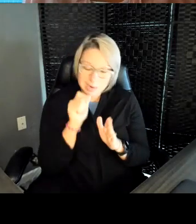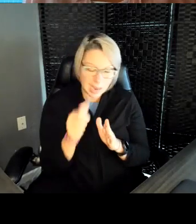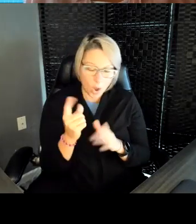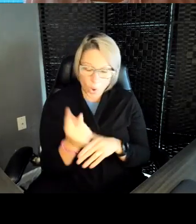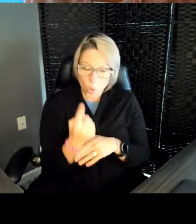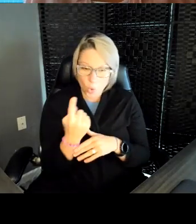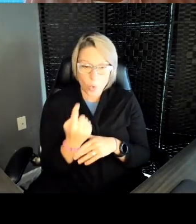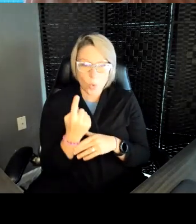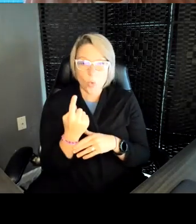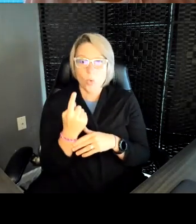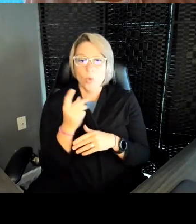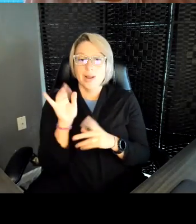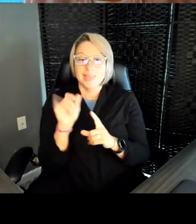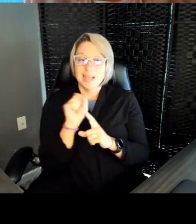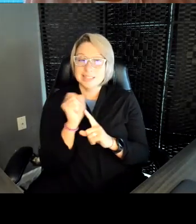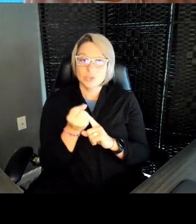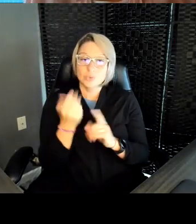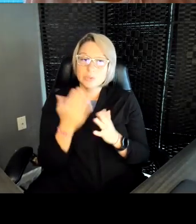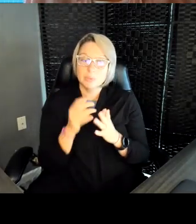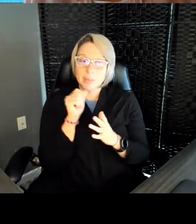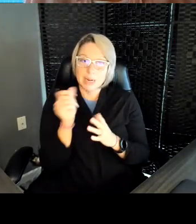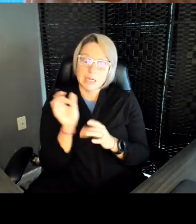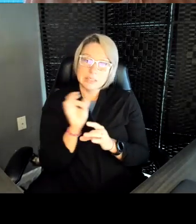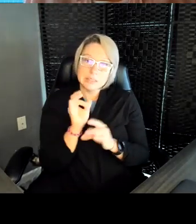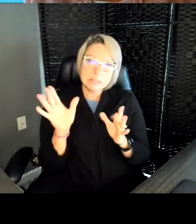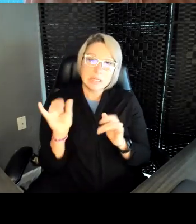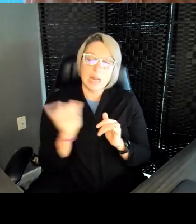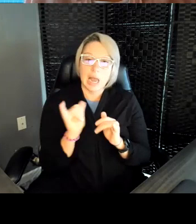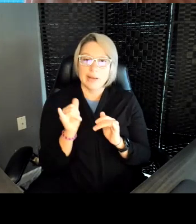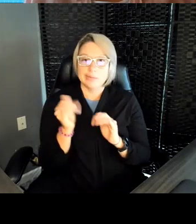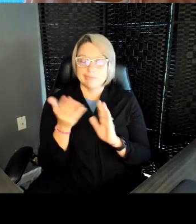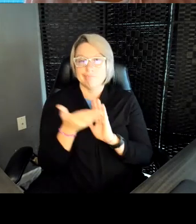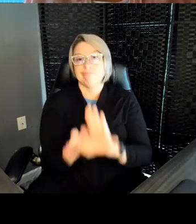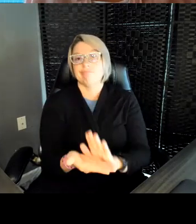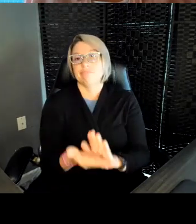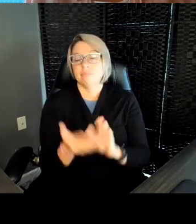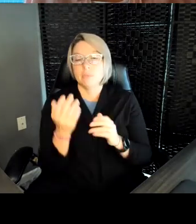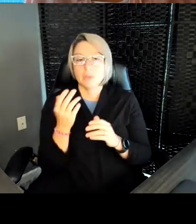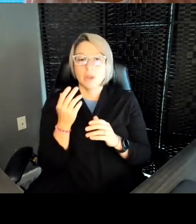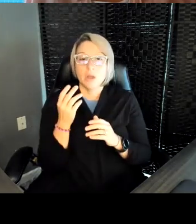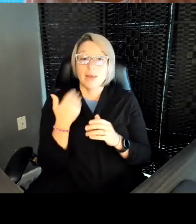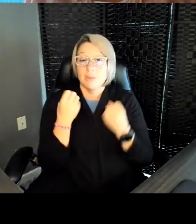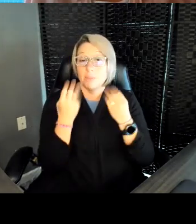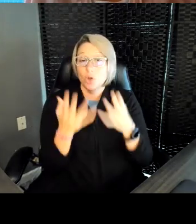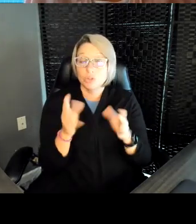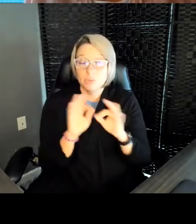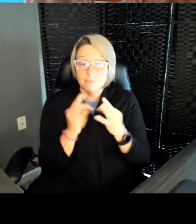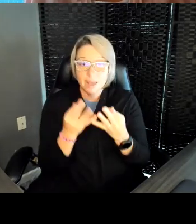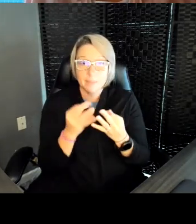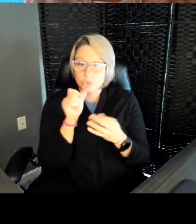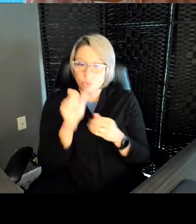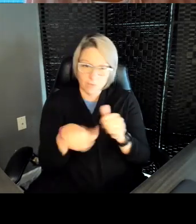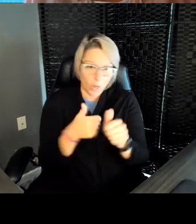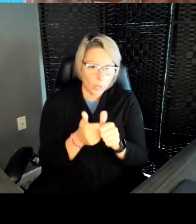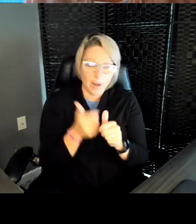and that the situation may not be as dire as it was presented, and that they have multiple families that don't follow up